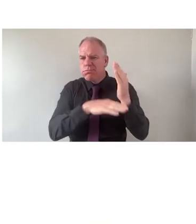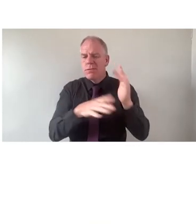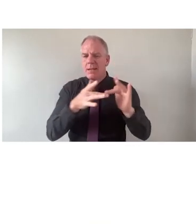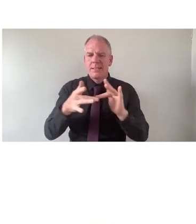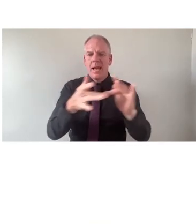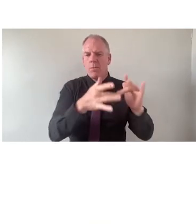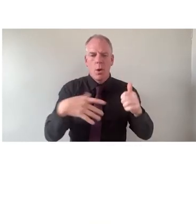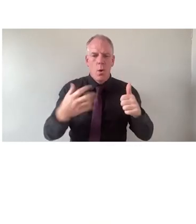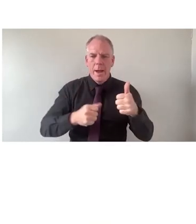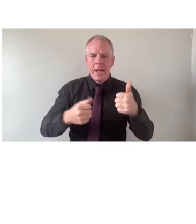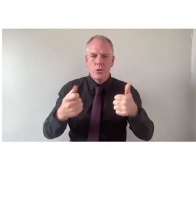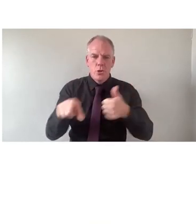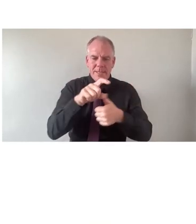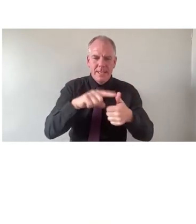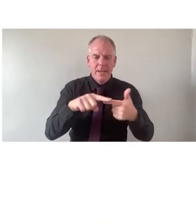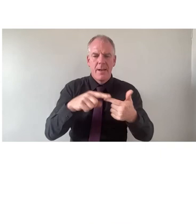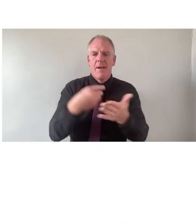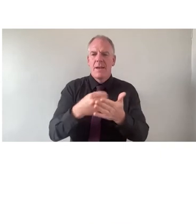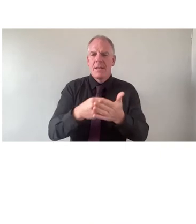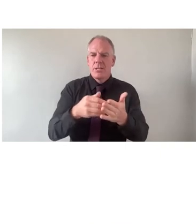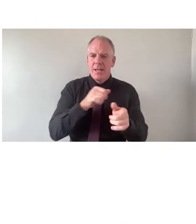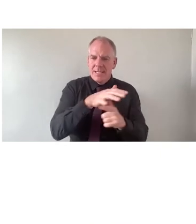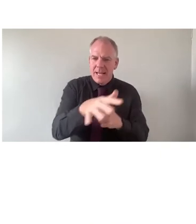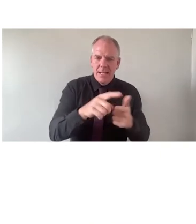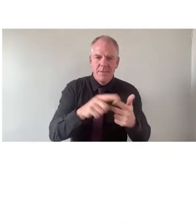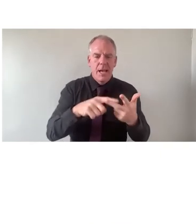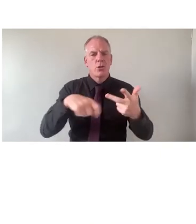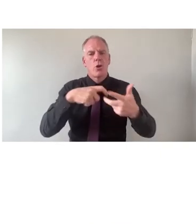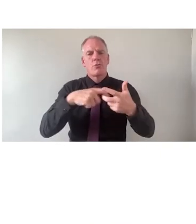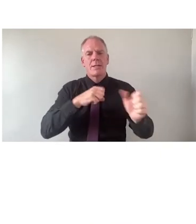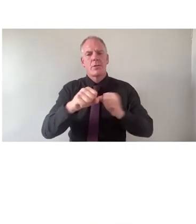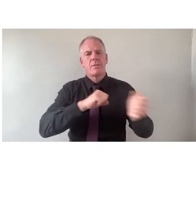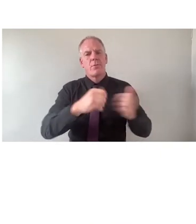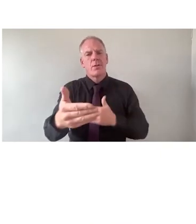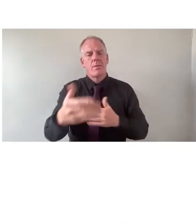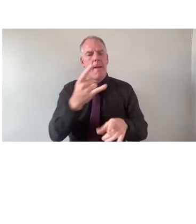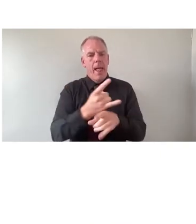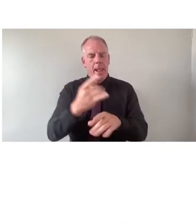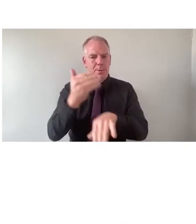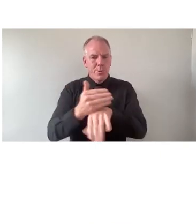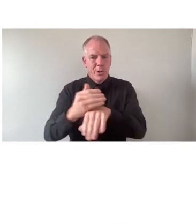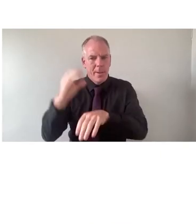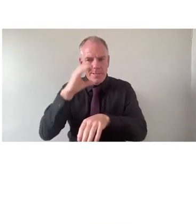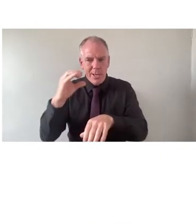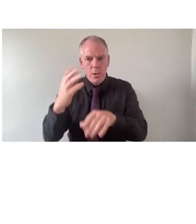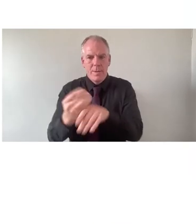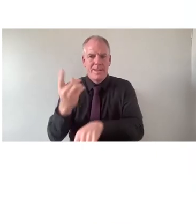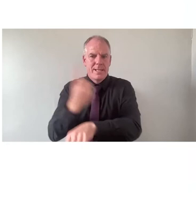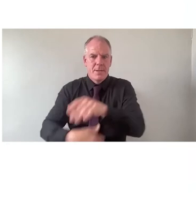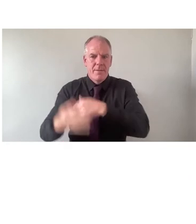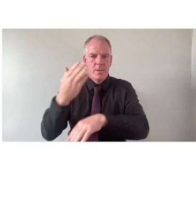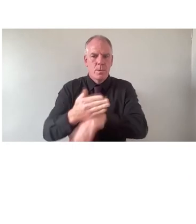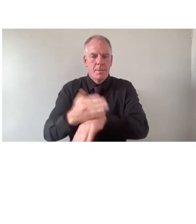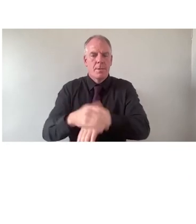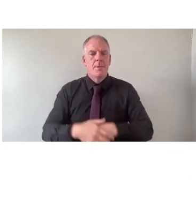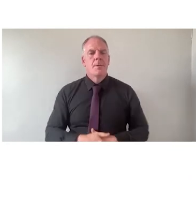wage subsidies, financial incentives, and a contracted service provision actually to help job seekers with a disability. But